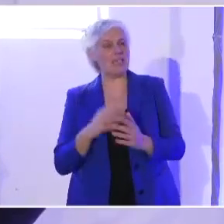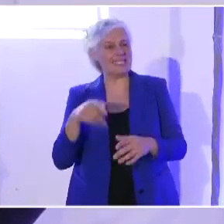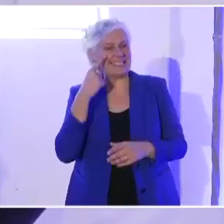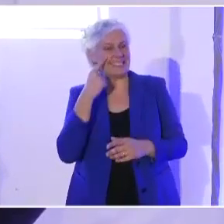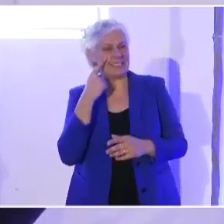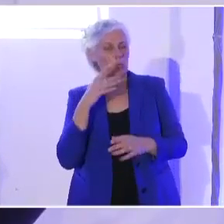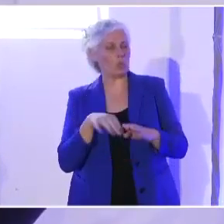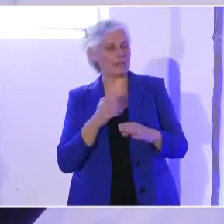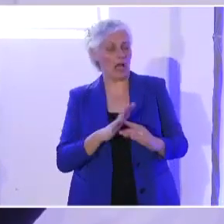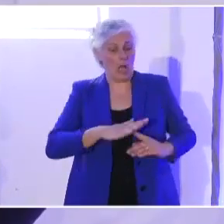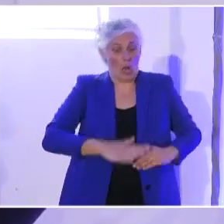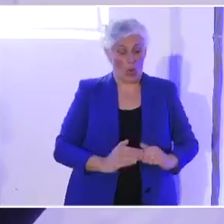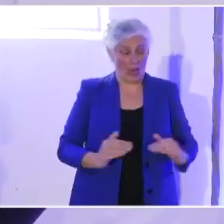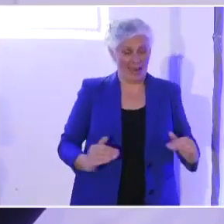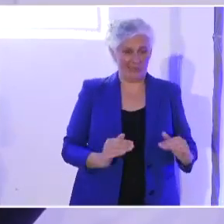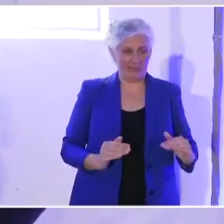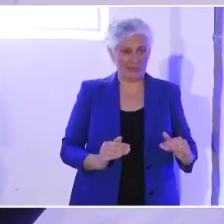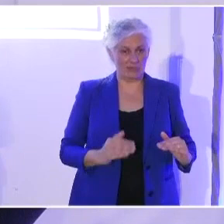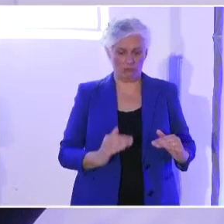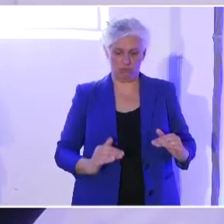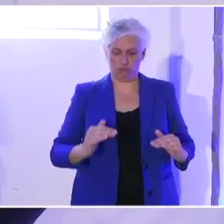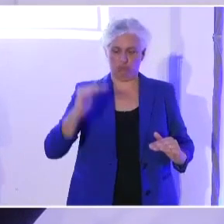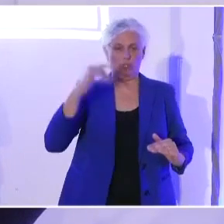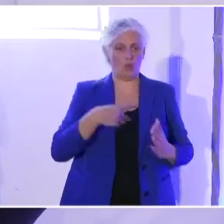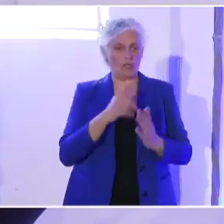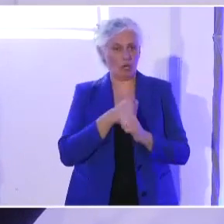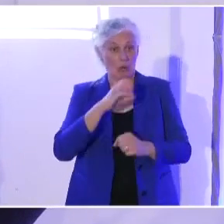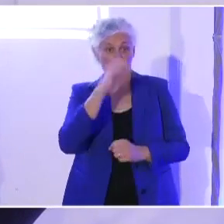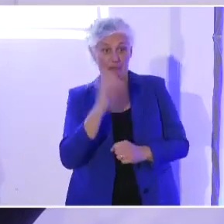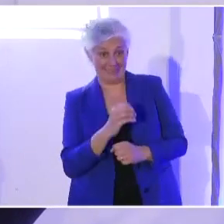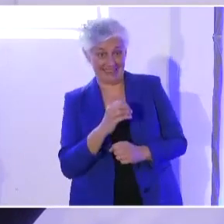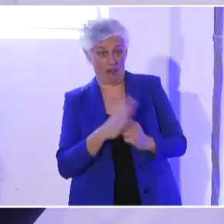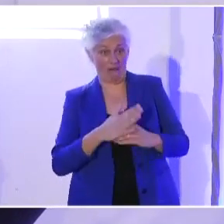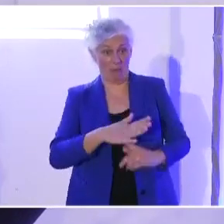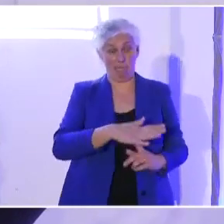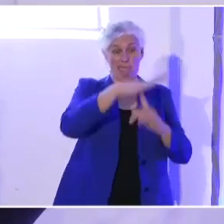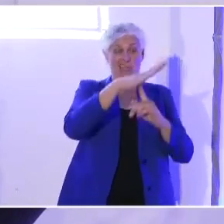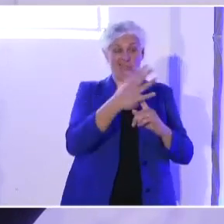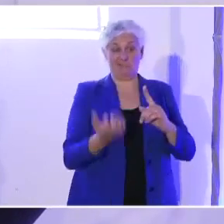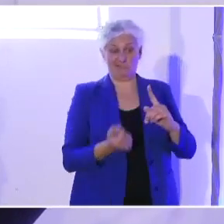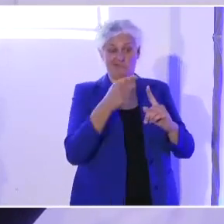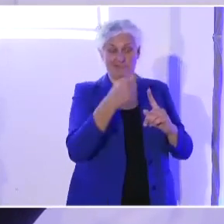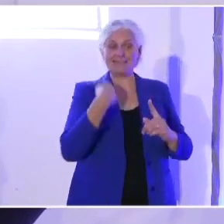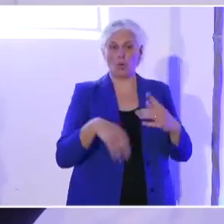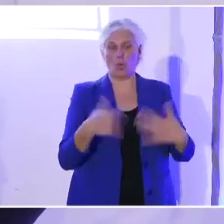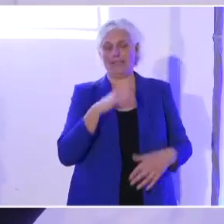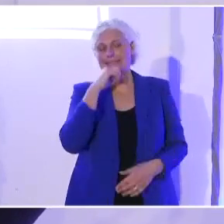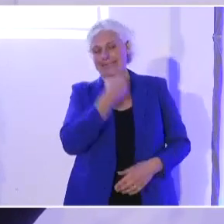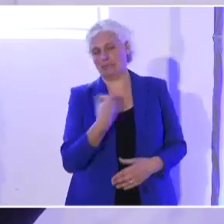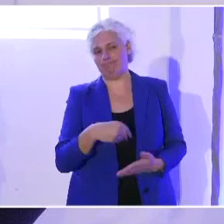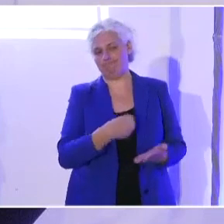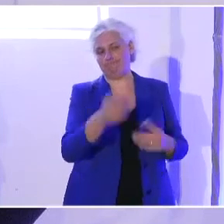with low level serious fines, once you're talking about a percentage of that maximum cap, you get into really very